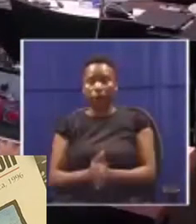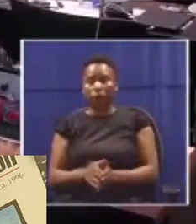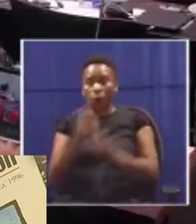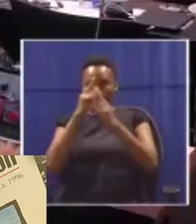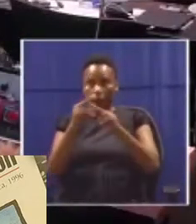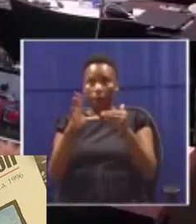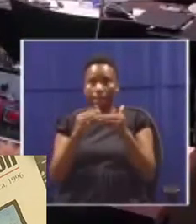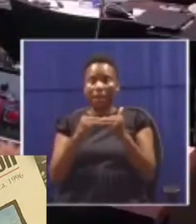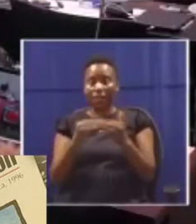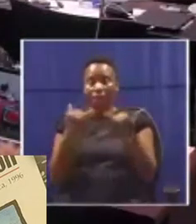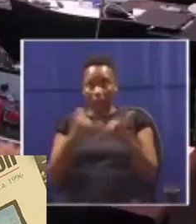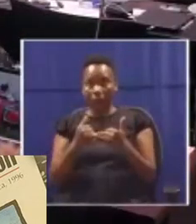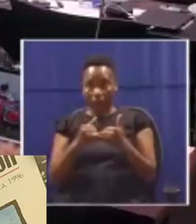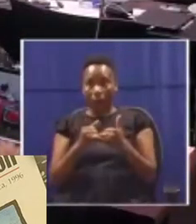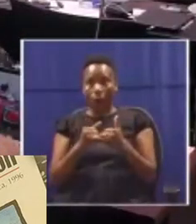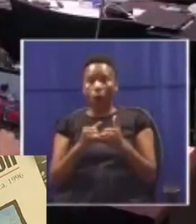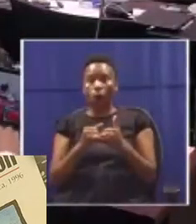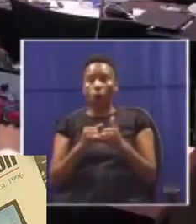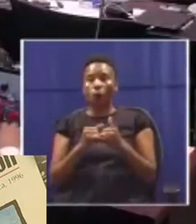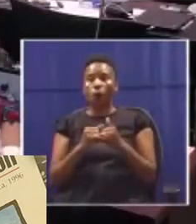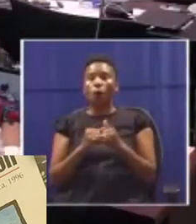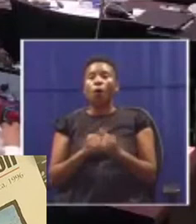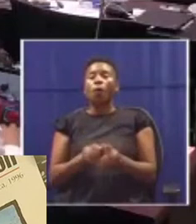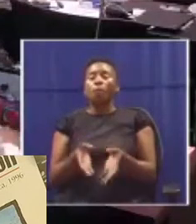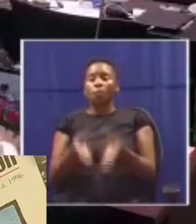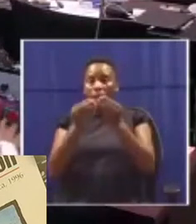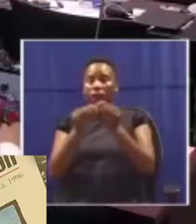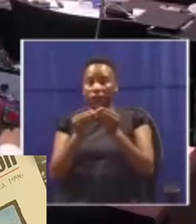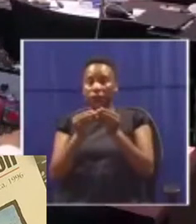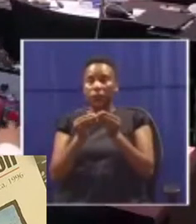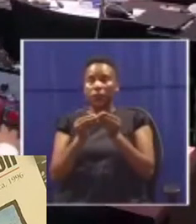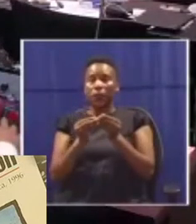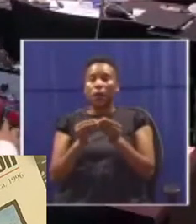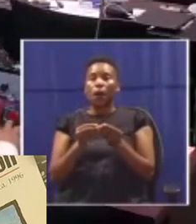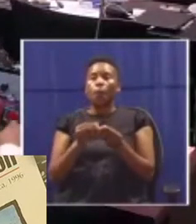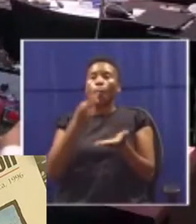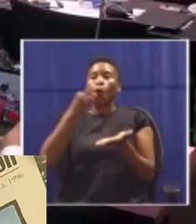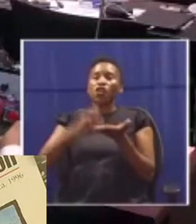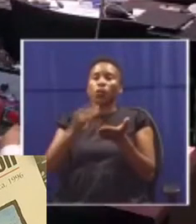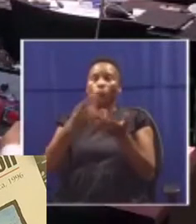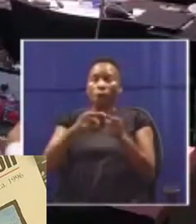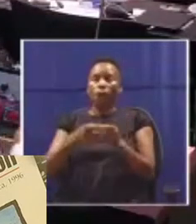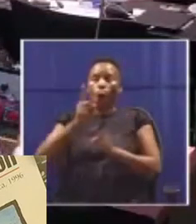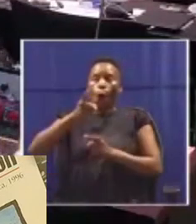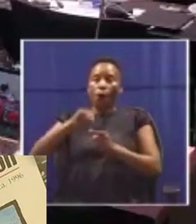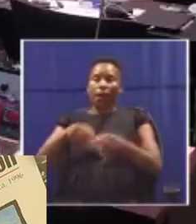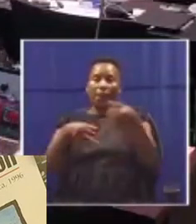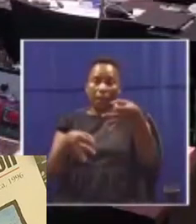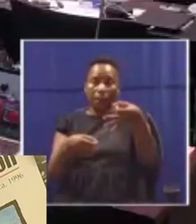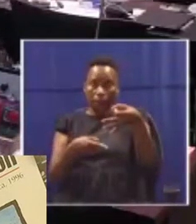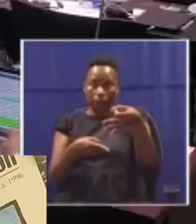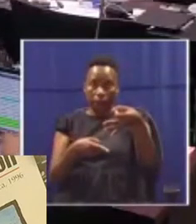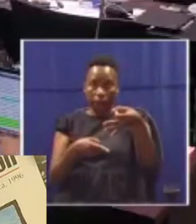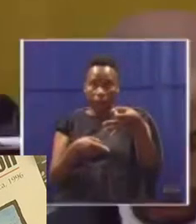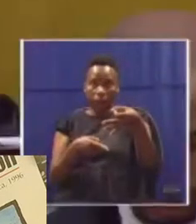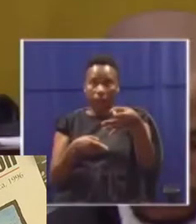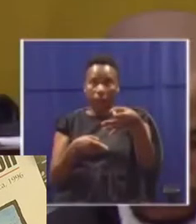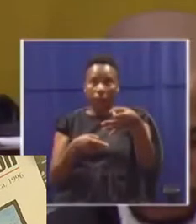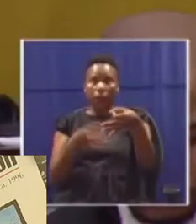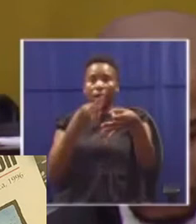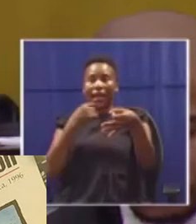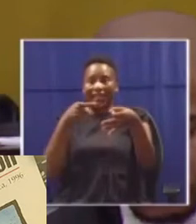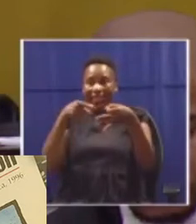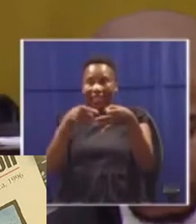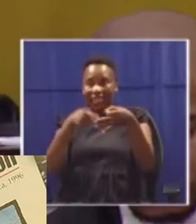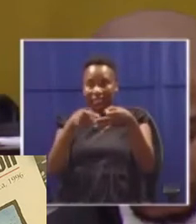Honourable members, I now proceed to the motion on the order paper. You will recall that this debate took place last